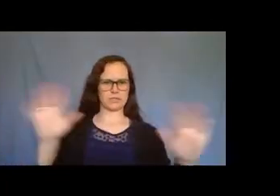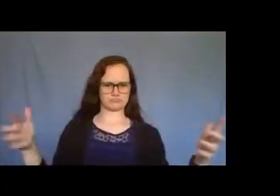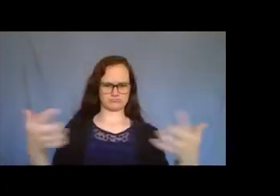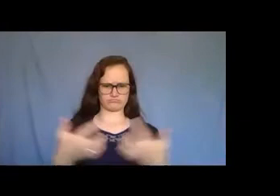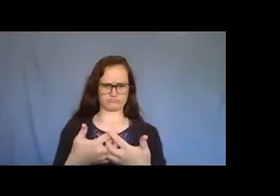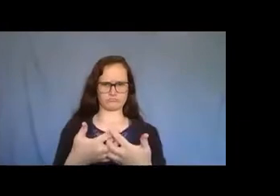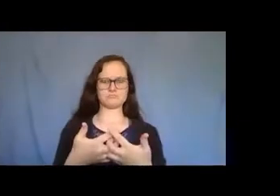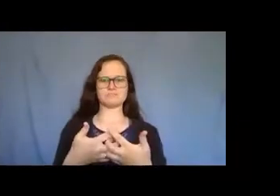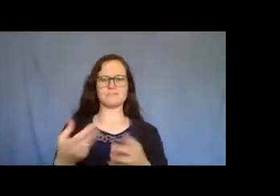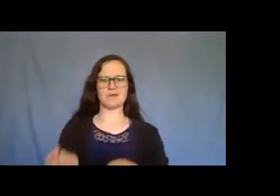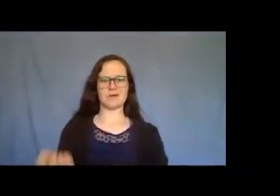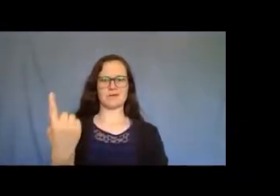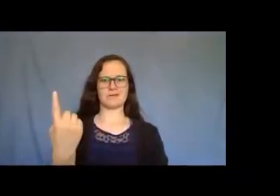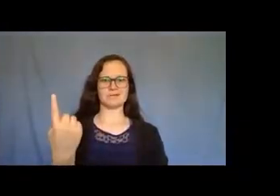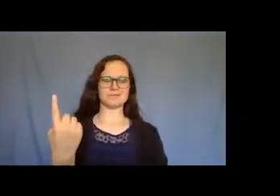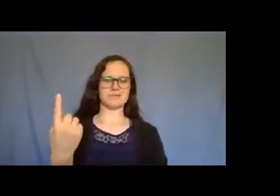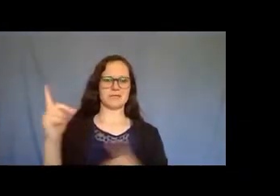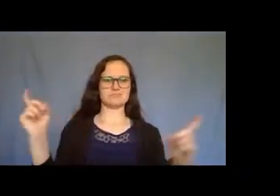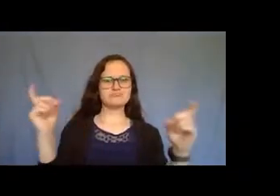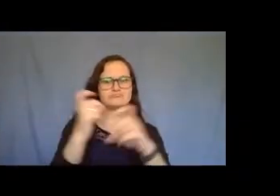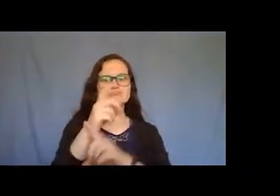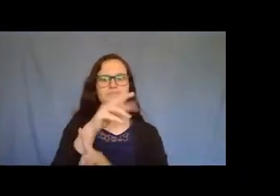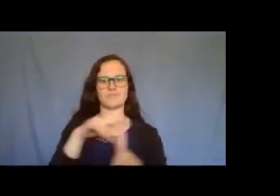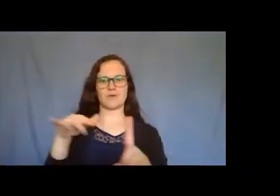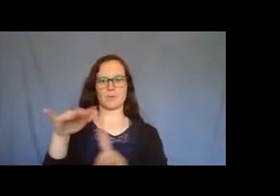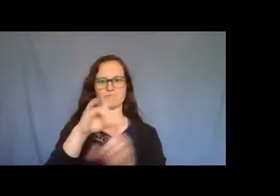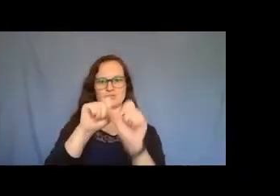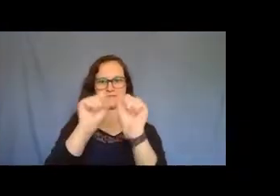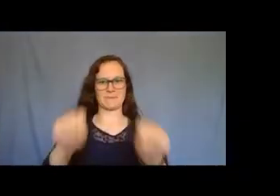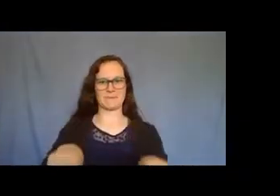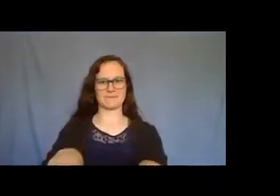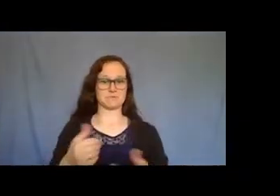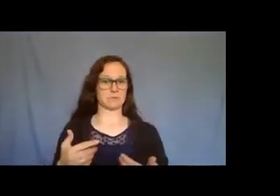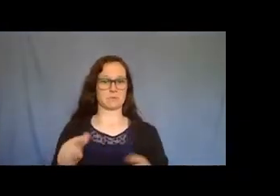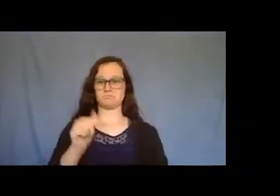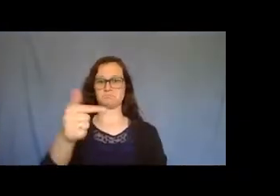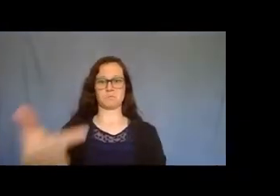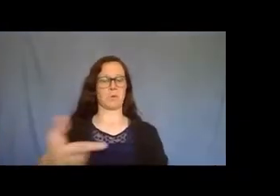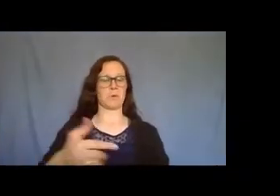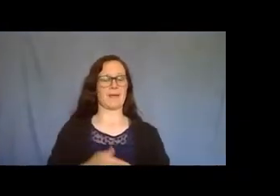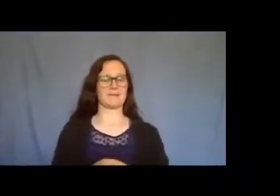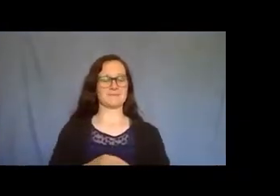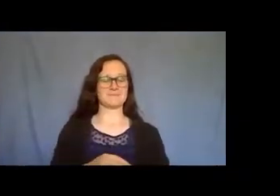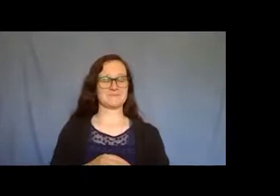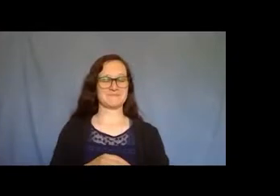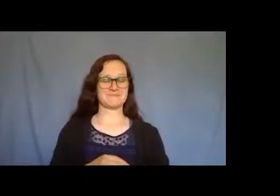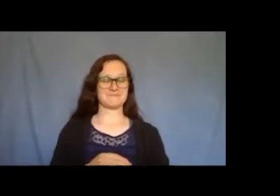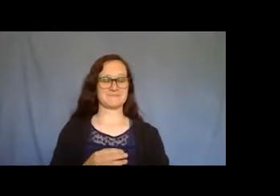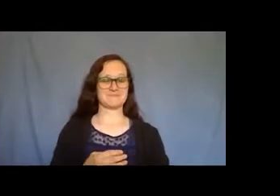complex environmental systems. So Johanna, I'll let you take it from here.